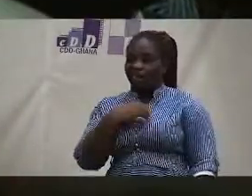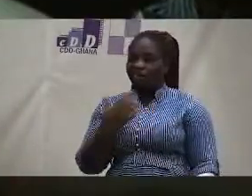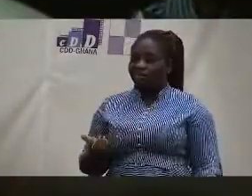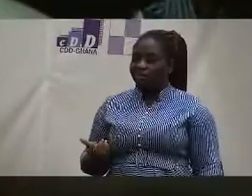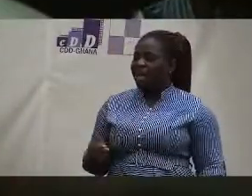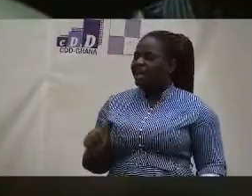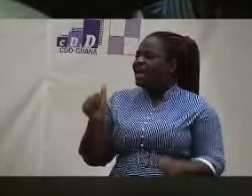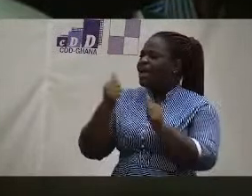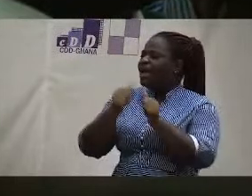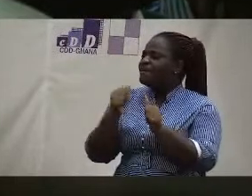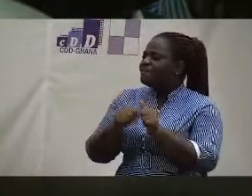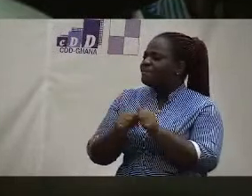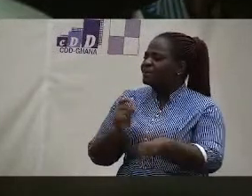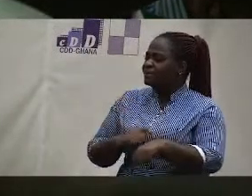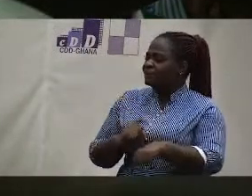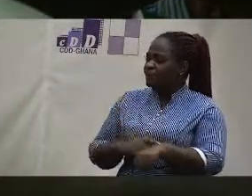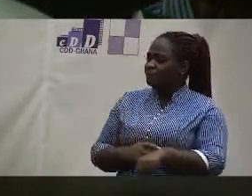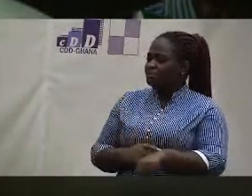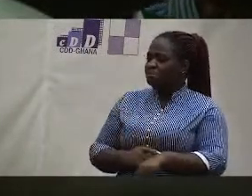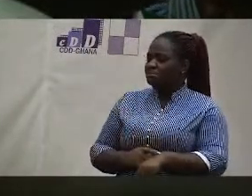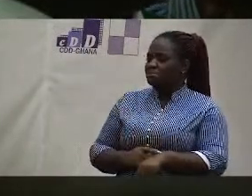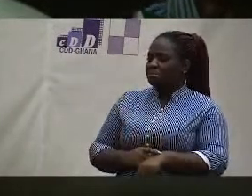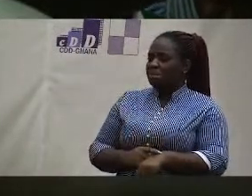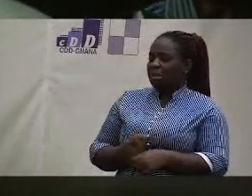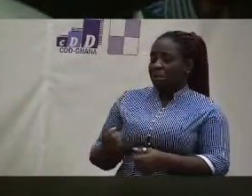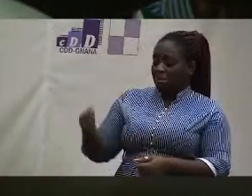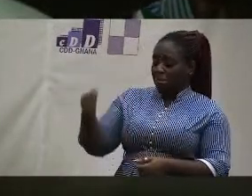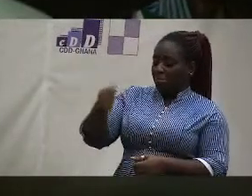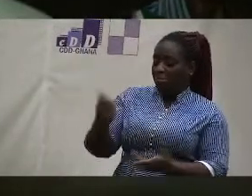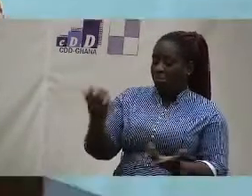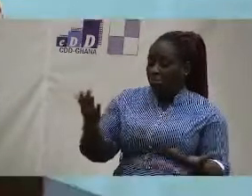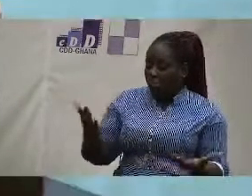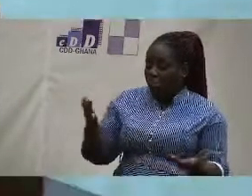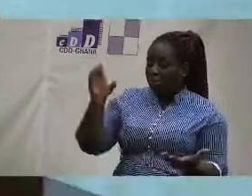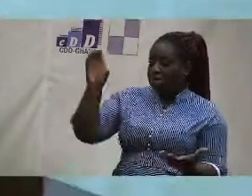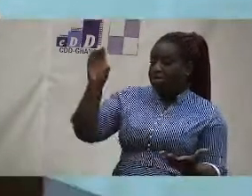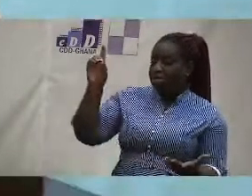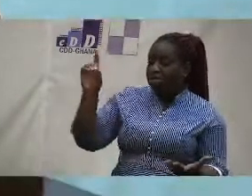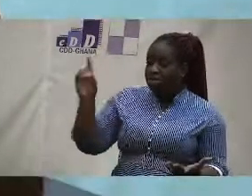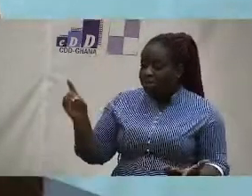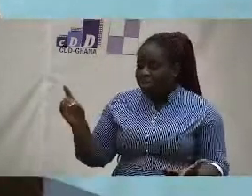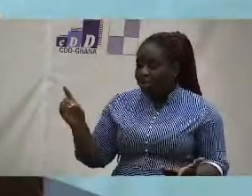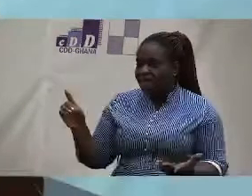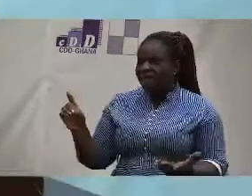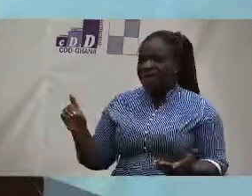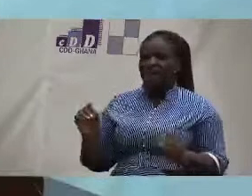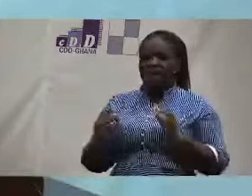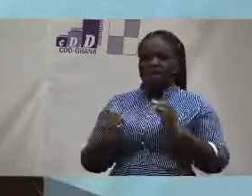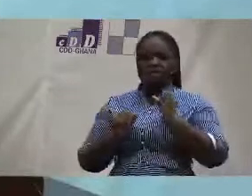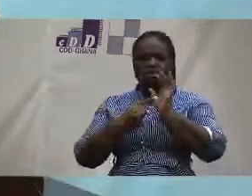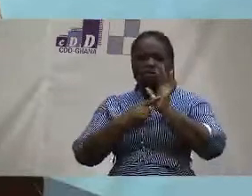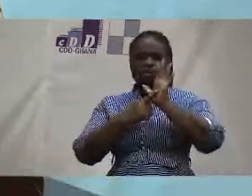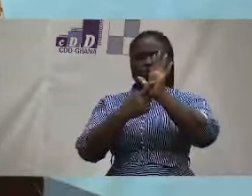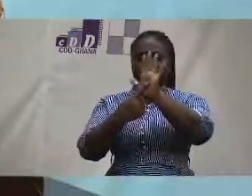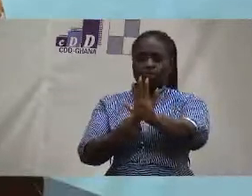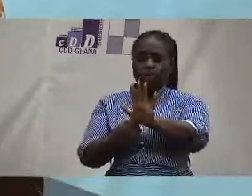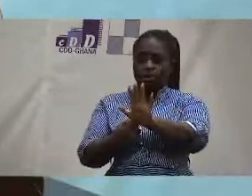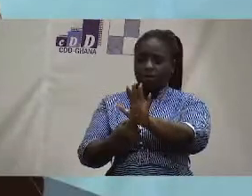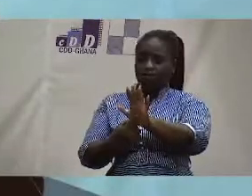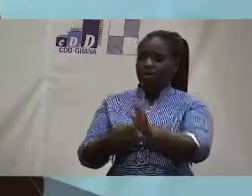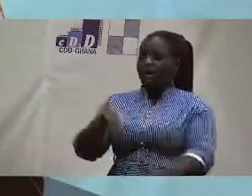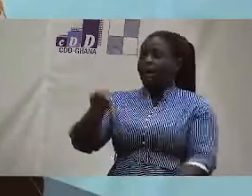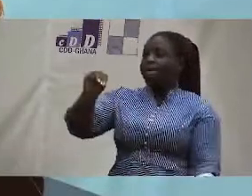at every point in time, the evolution of civil society and civic space is reflective of the